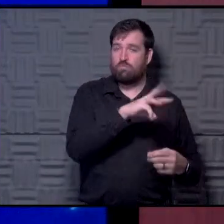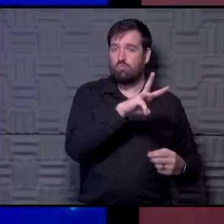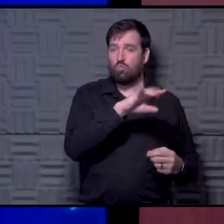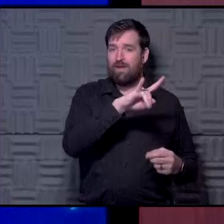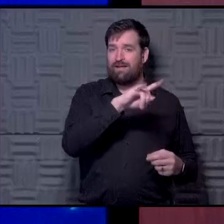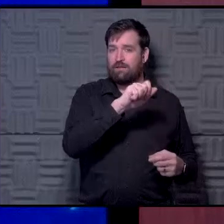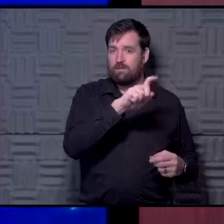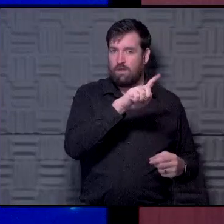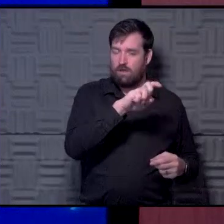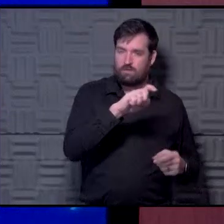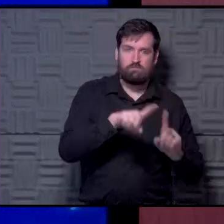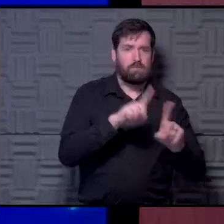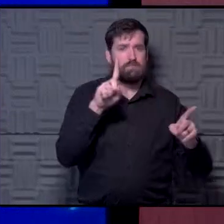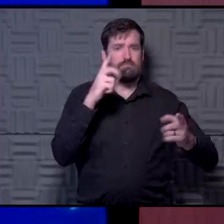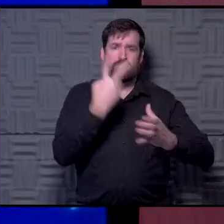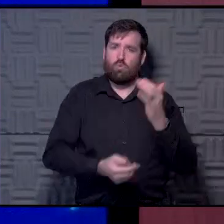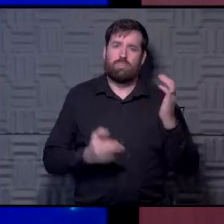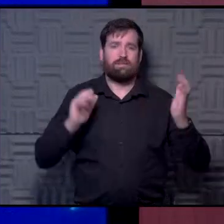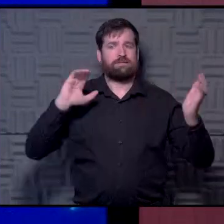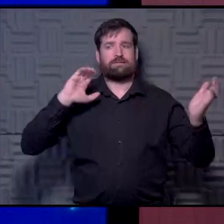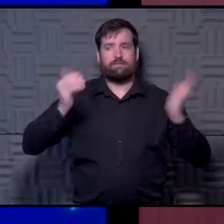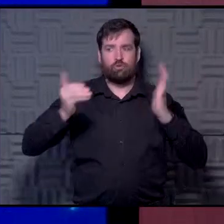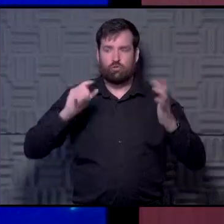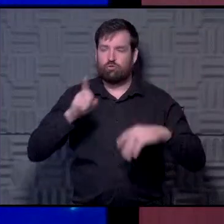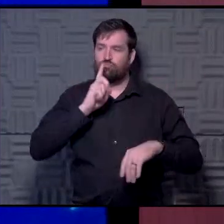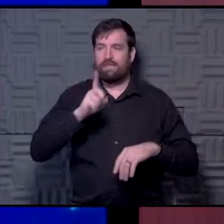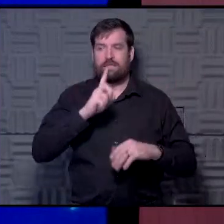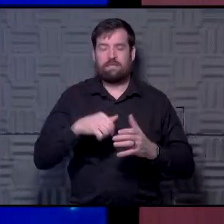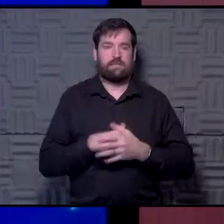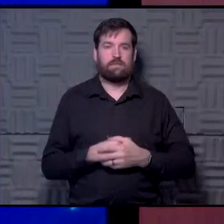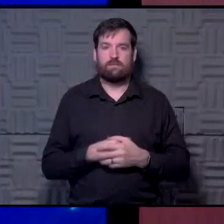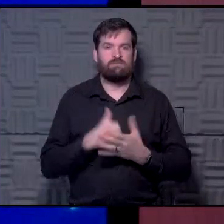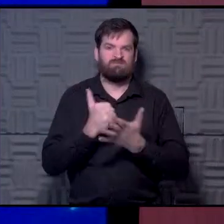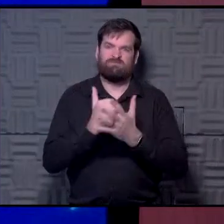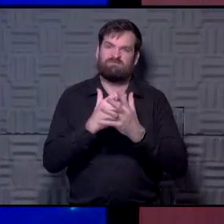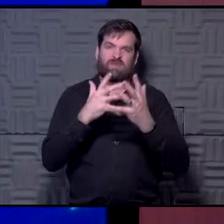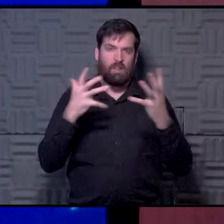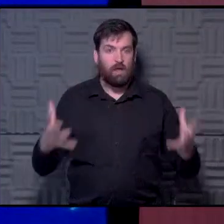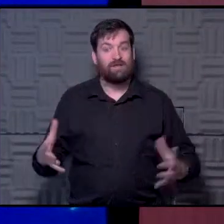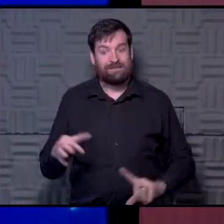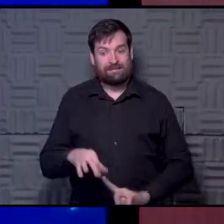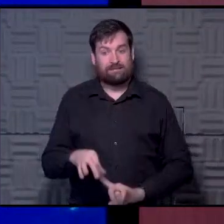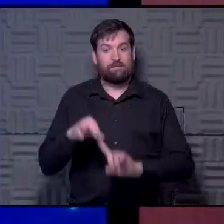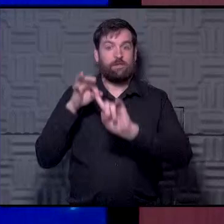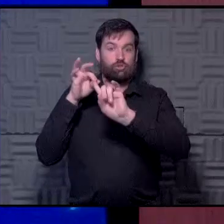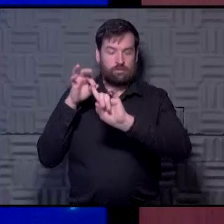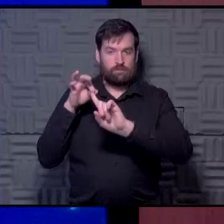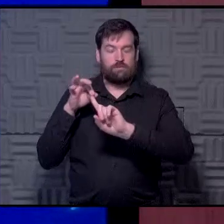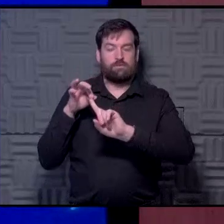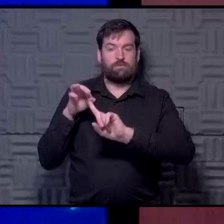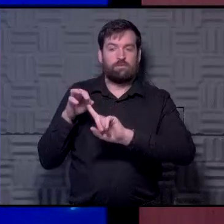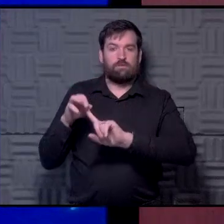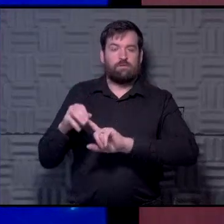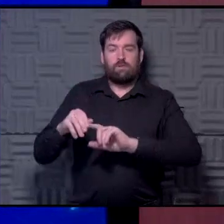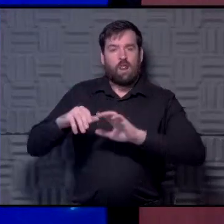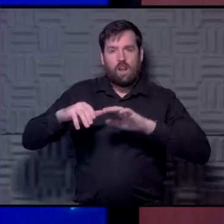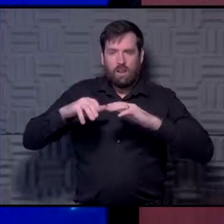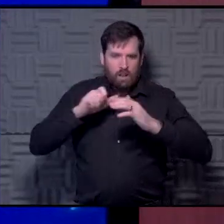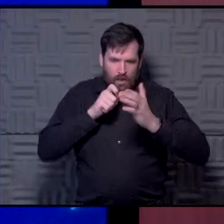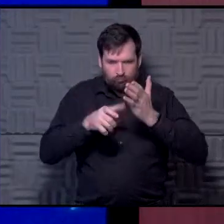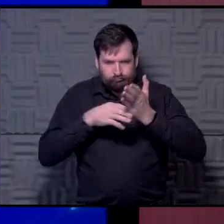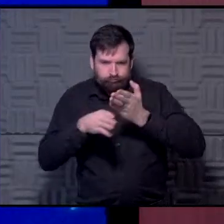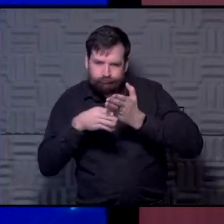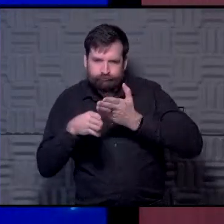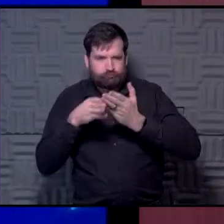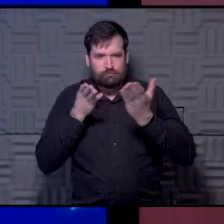but both are so similar, and they've really helped us a lot, especially reaching into underserved communities. Can you